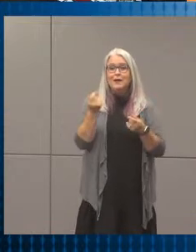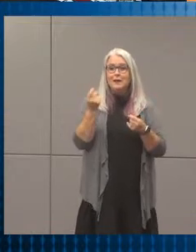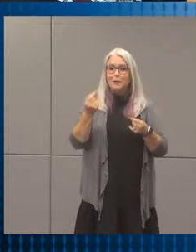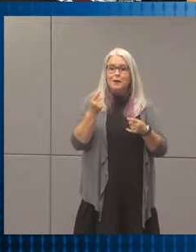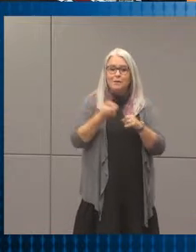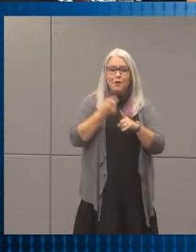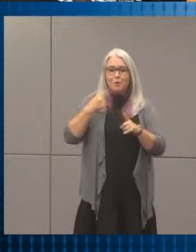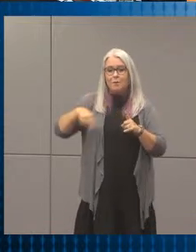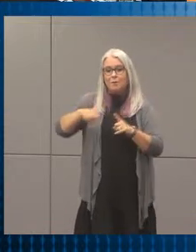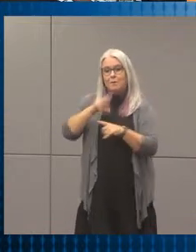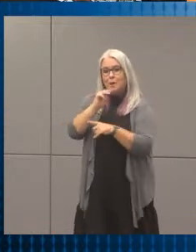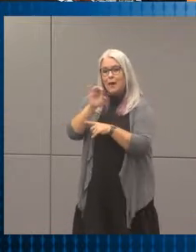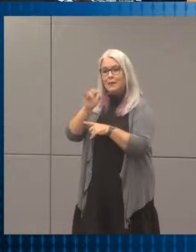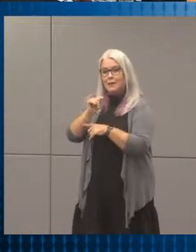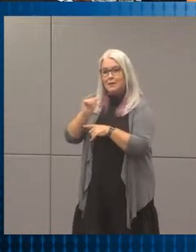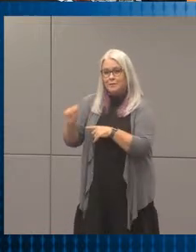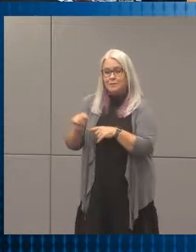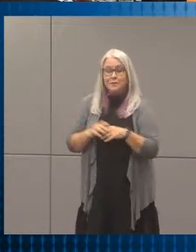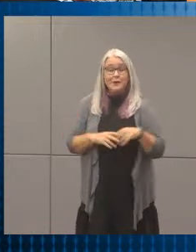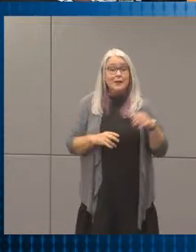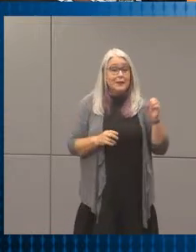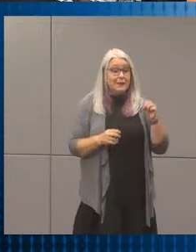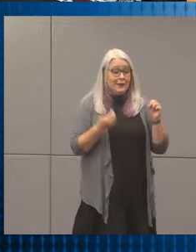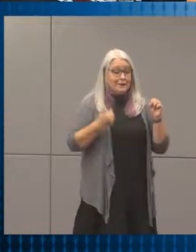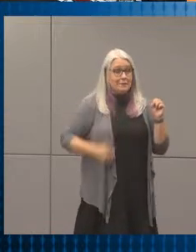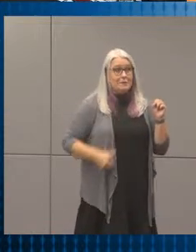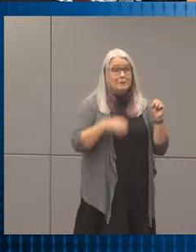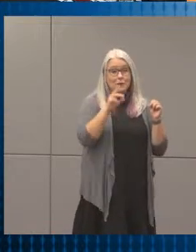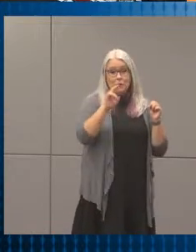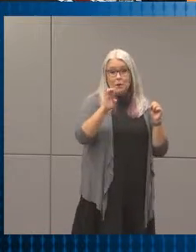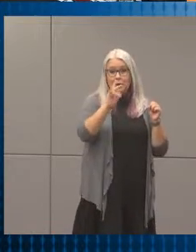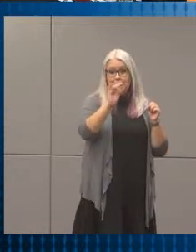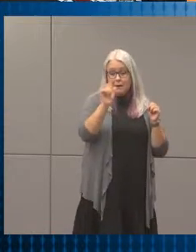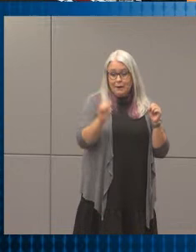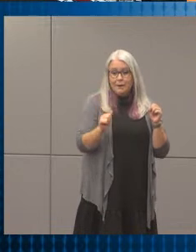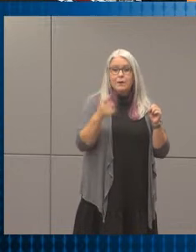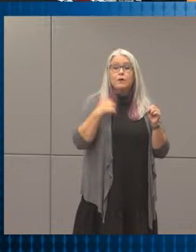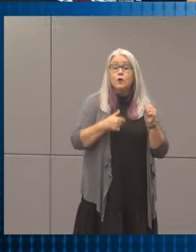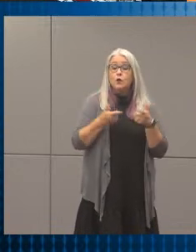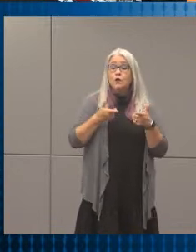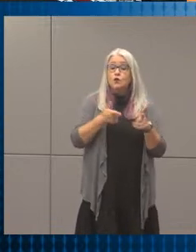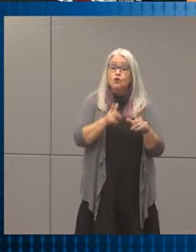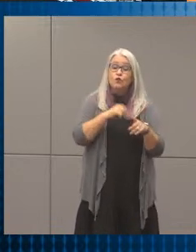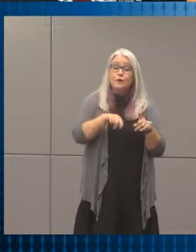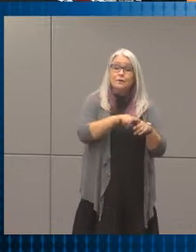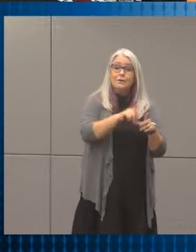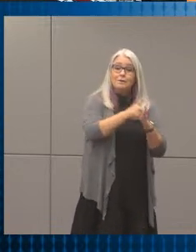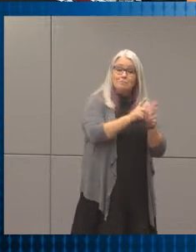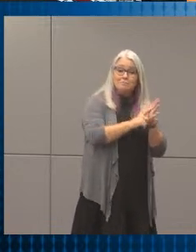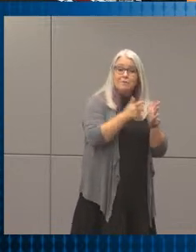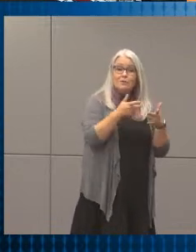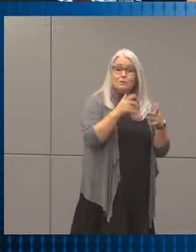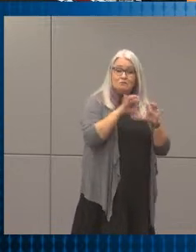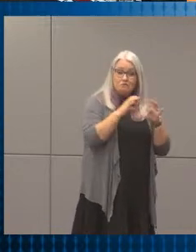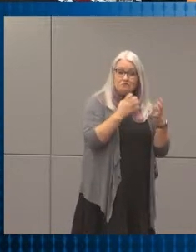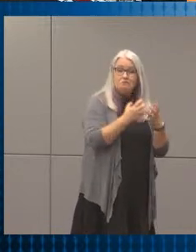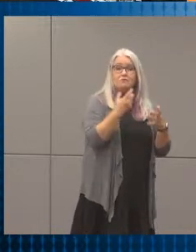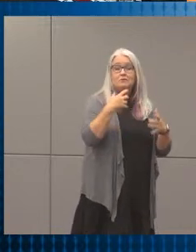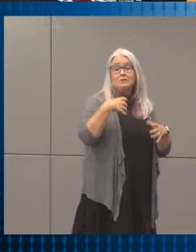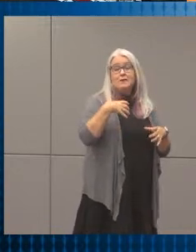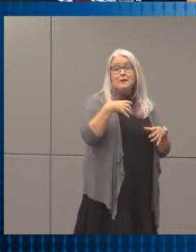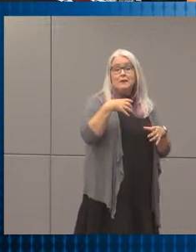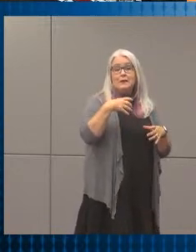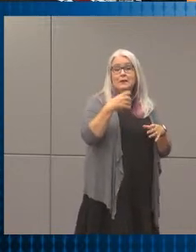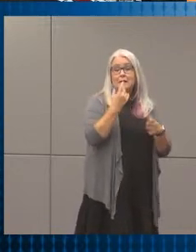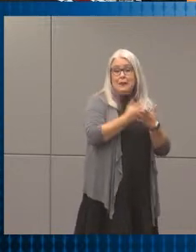Mott. Yes, so there is good news. When the legislature last week took up the